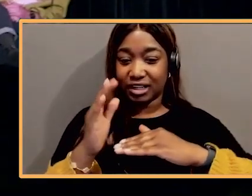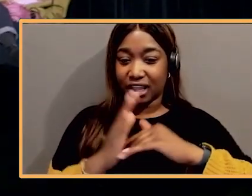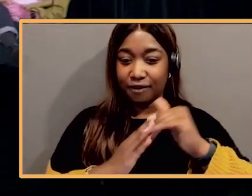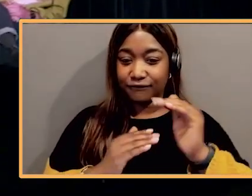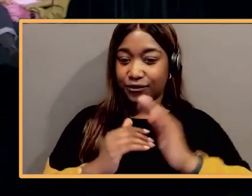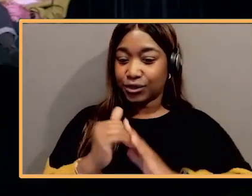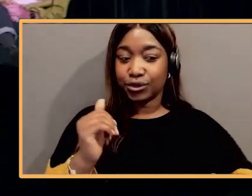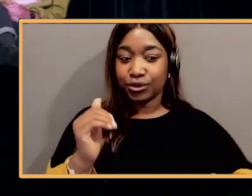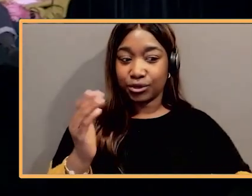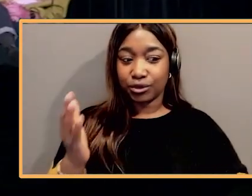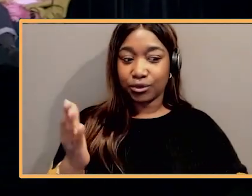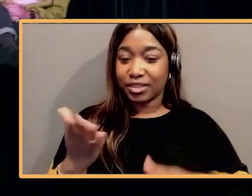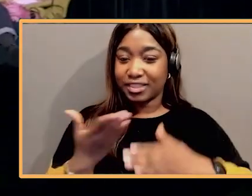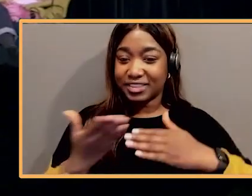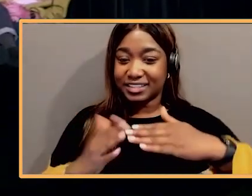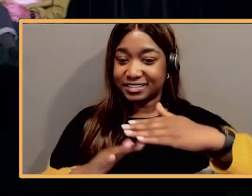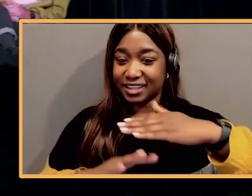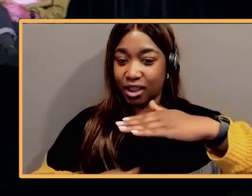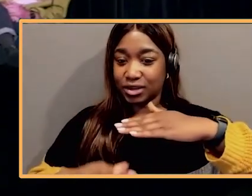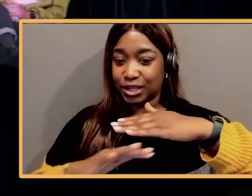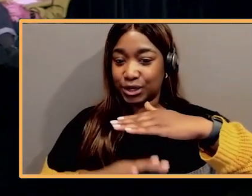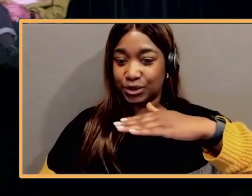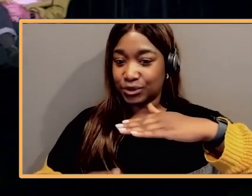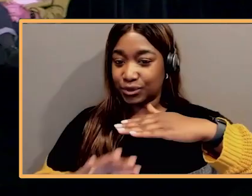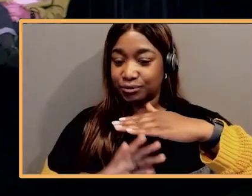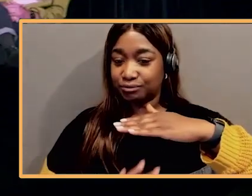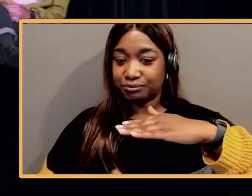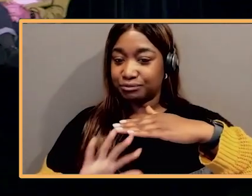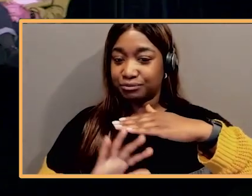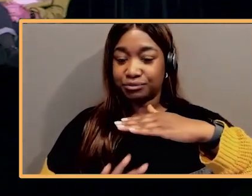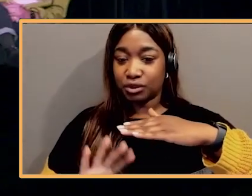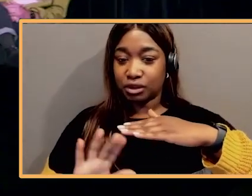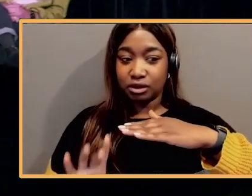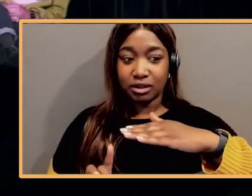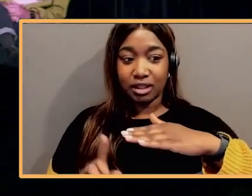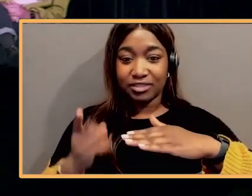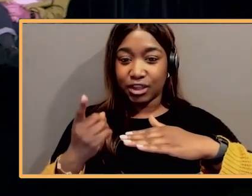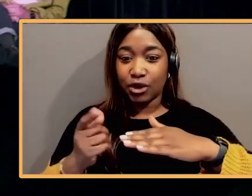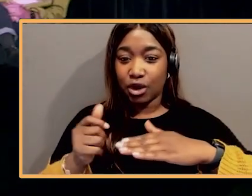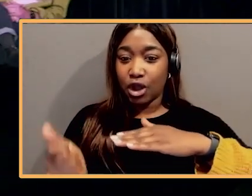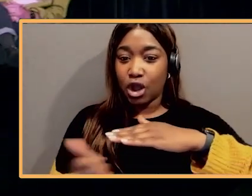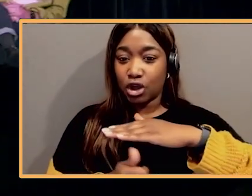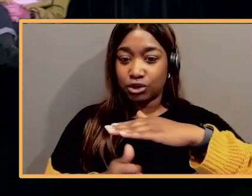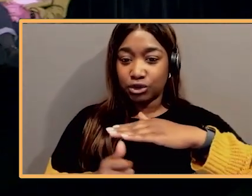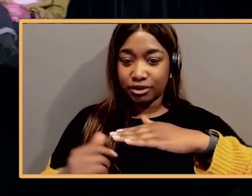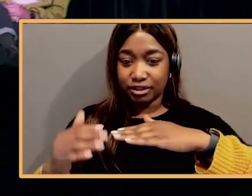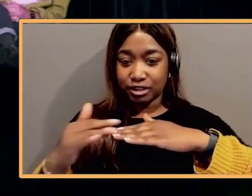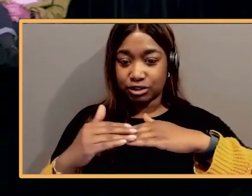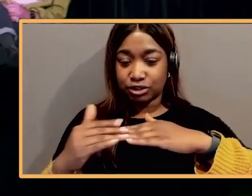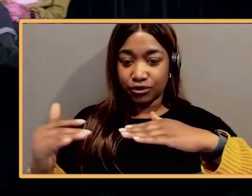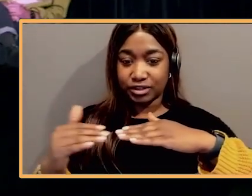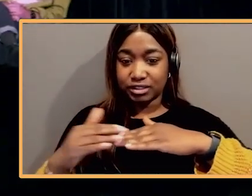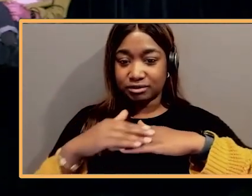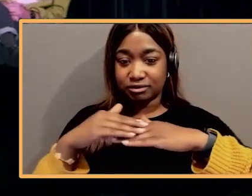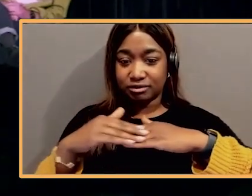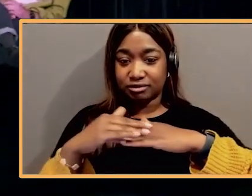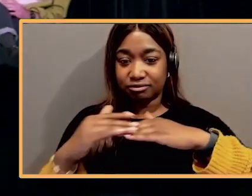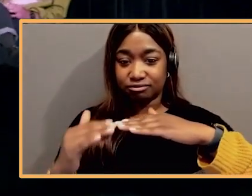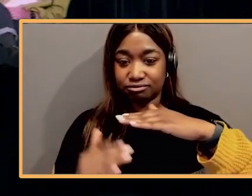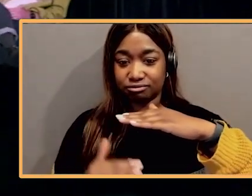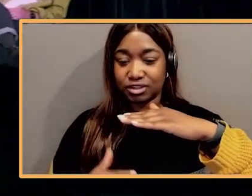are the things down here? What are the things that are there under the surface that we rarely discuss? I